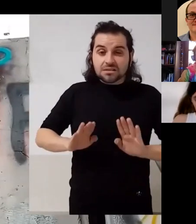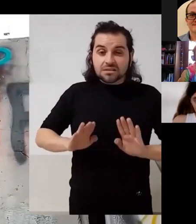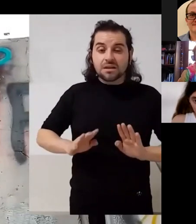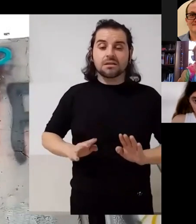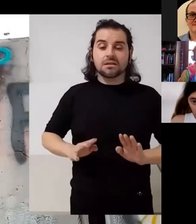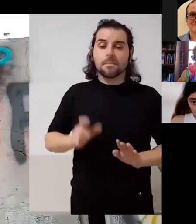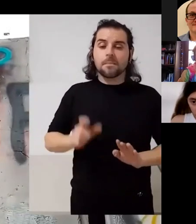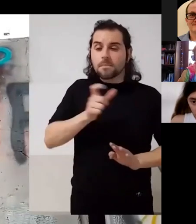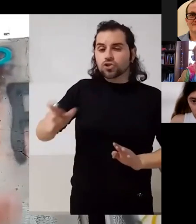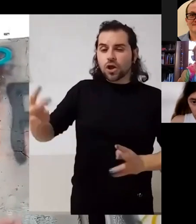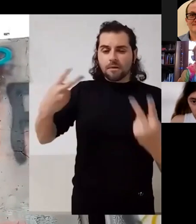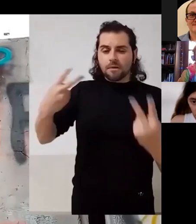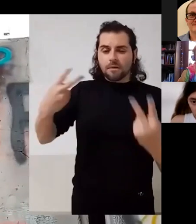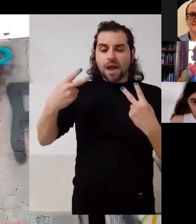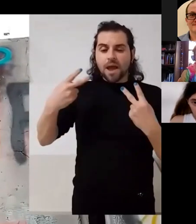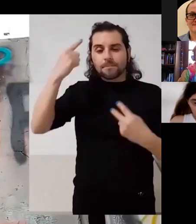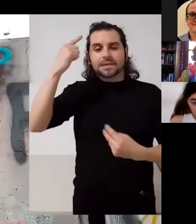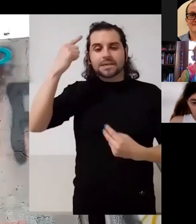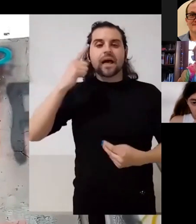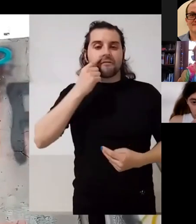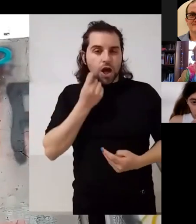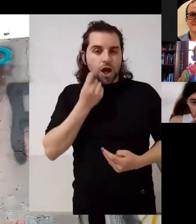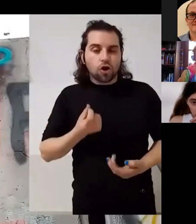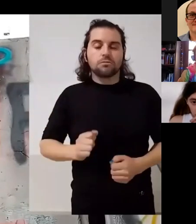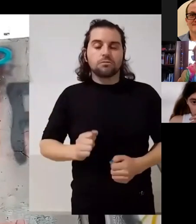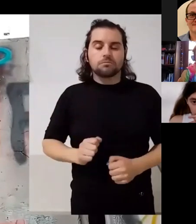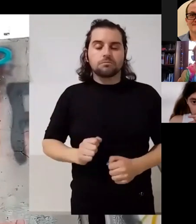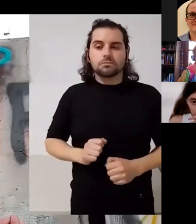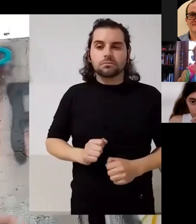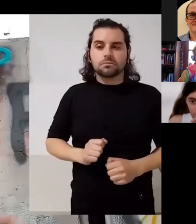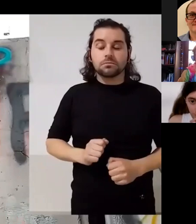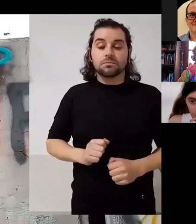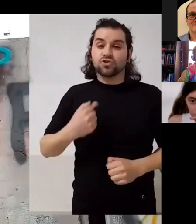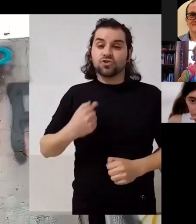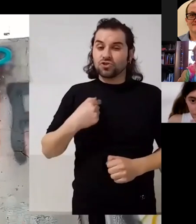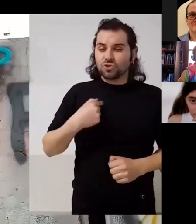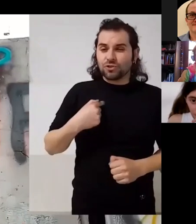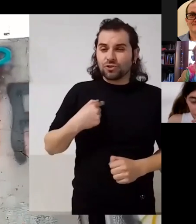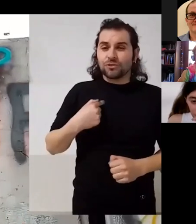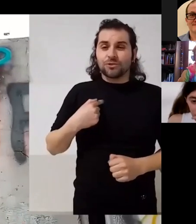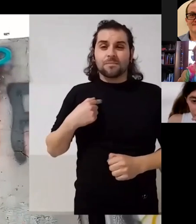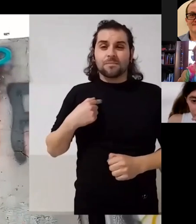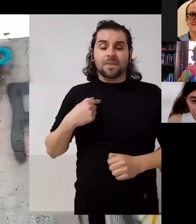when people assume me as masculine, automatically,